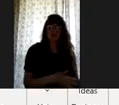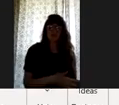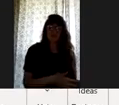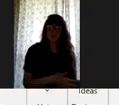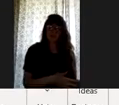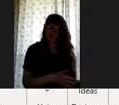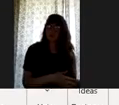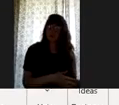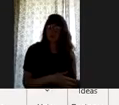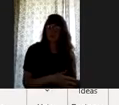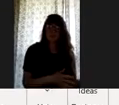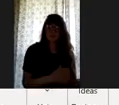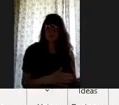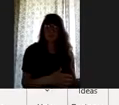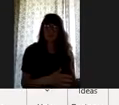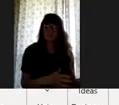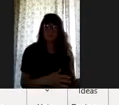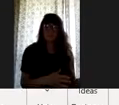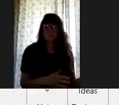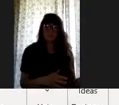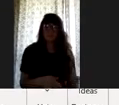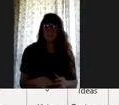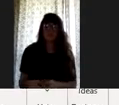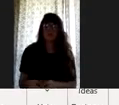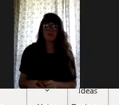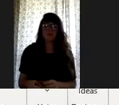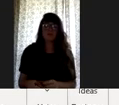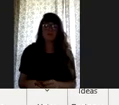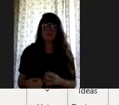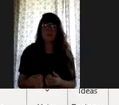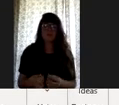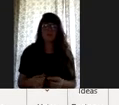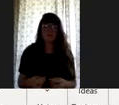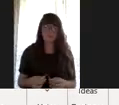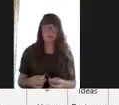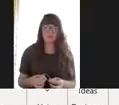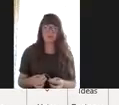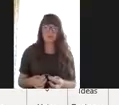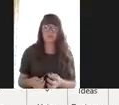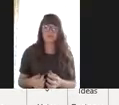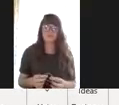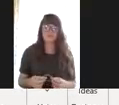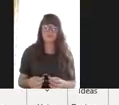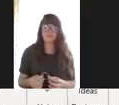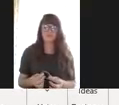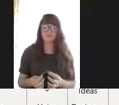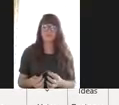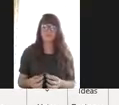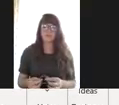to positional. Yes, positional. Okay. In our hearts, through the Holy Spirit who is given to